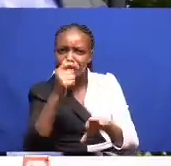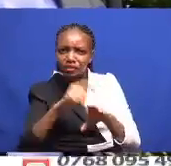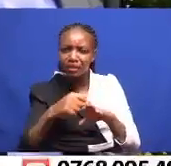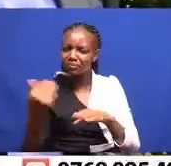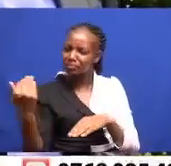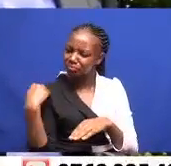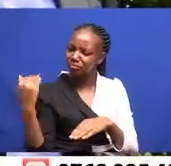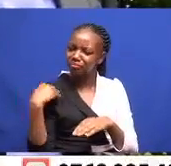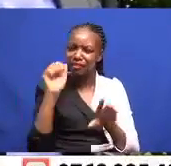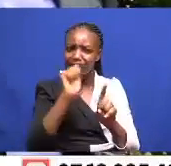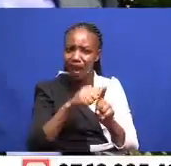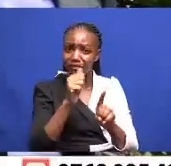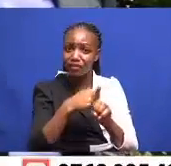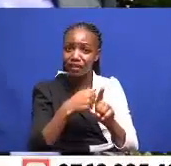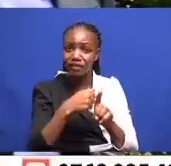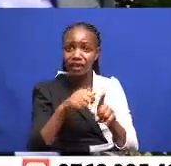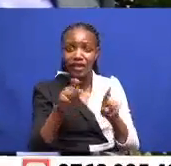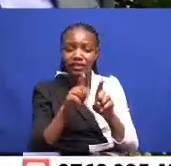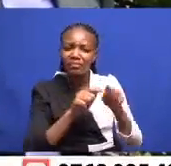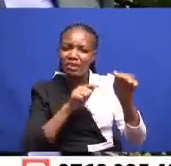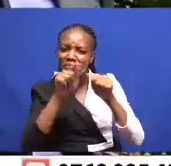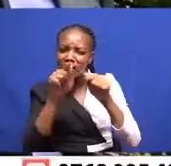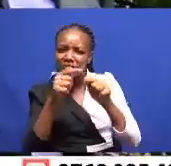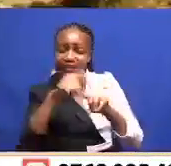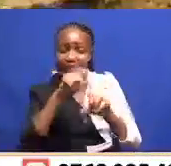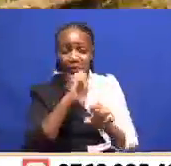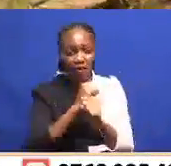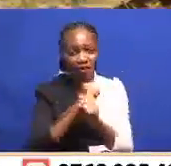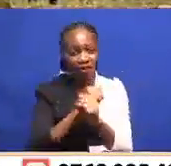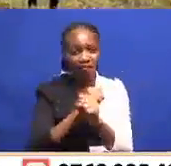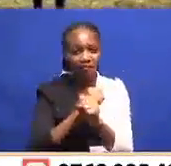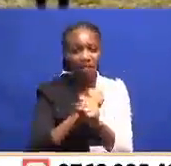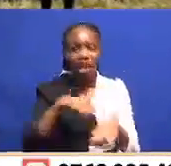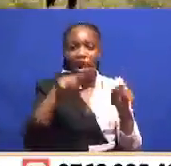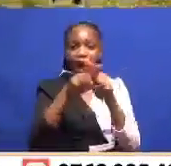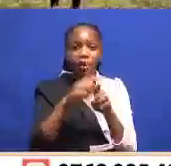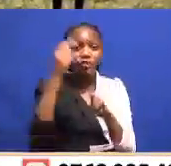or assaulted in the way of Duty or the C of